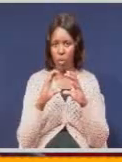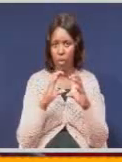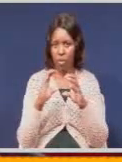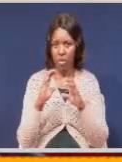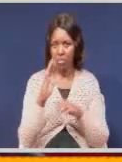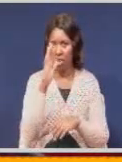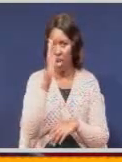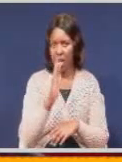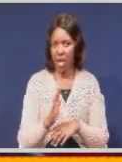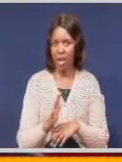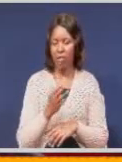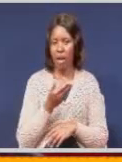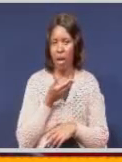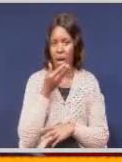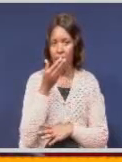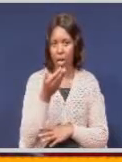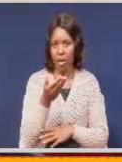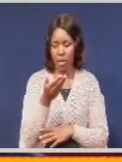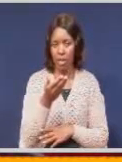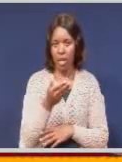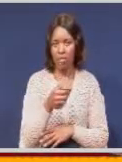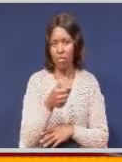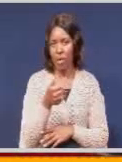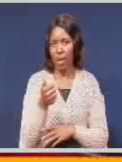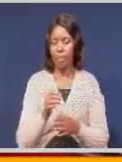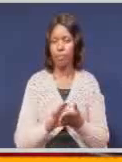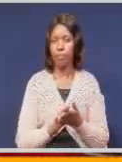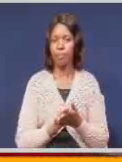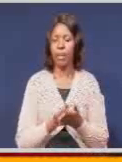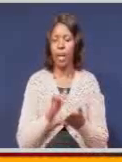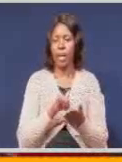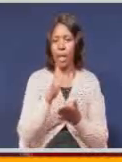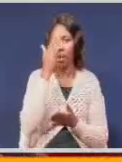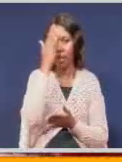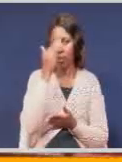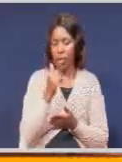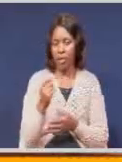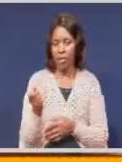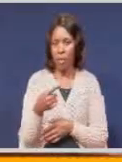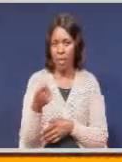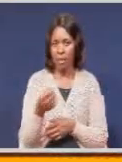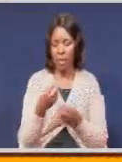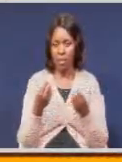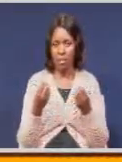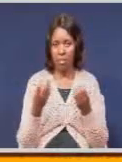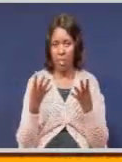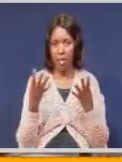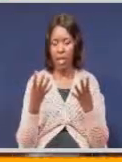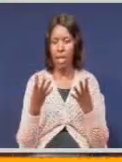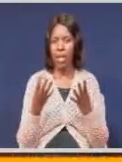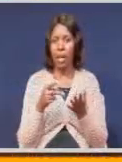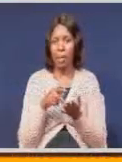never responded to none of them. Nandi, Komeri Kadumba, Noedrito Akira Mutederia